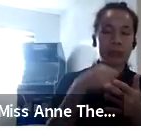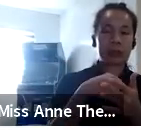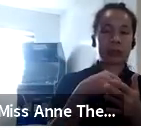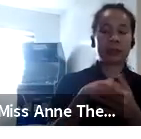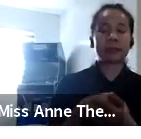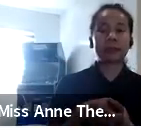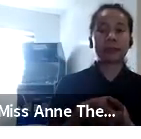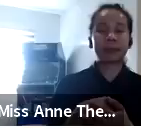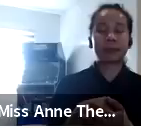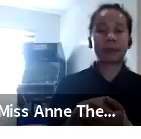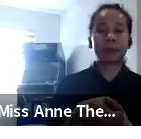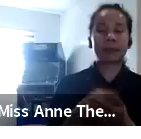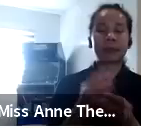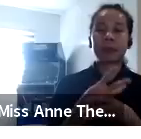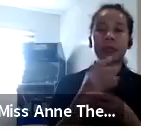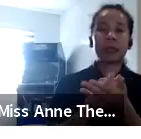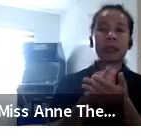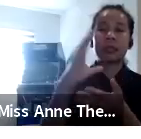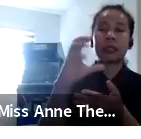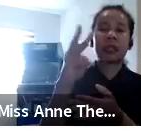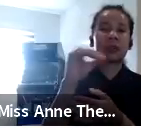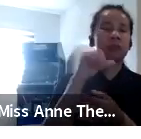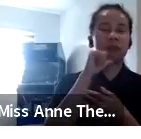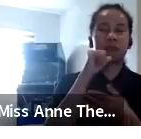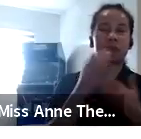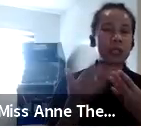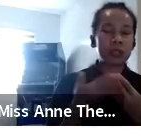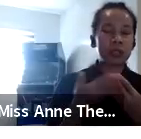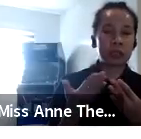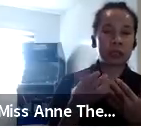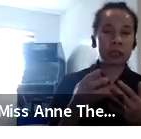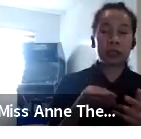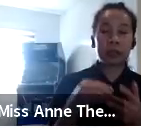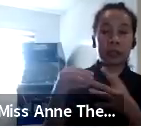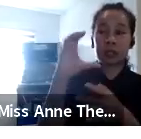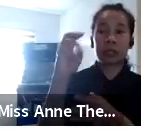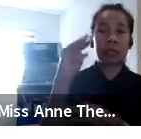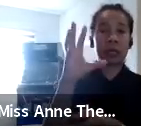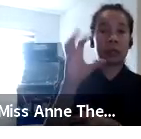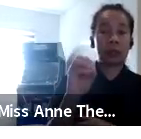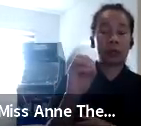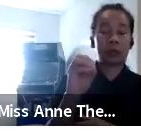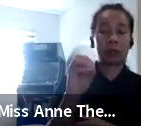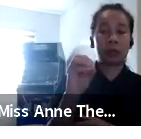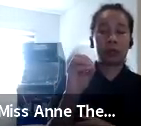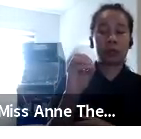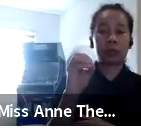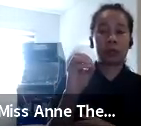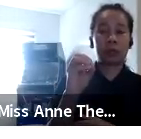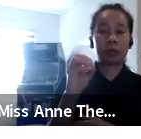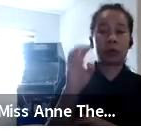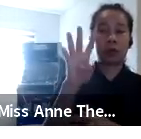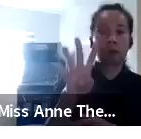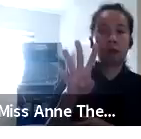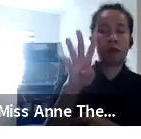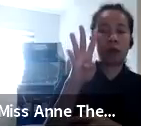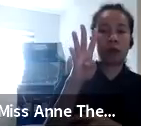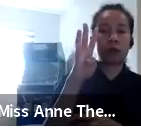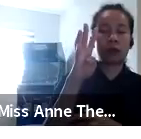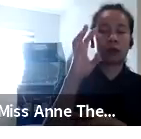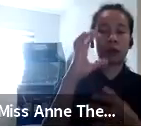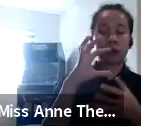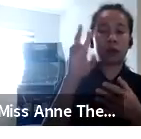coming up with CMO is not an easy task, especially the CMO CMO number 4 series of